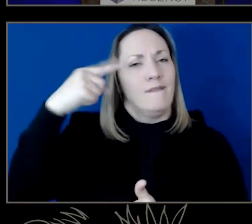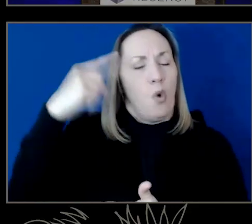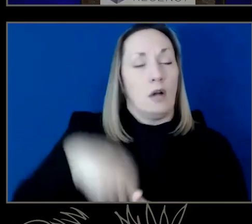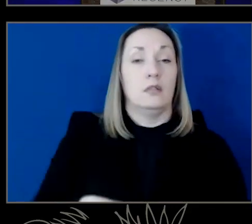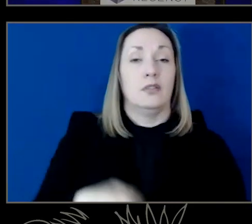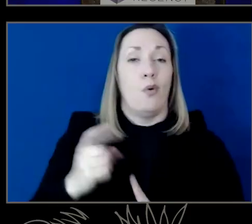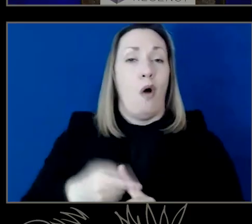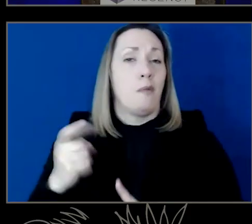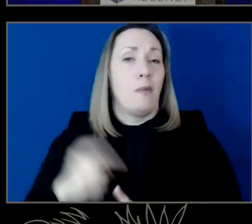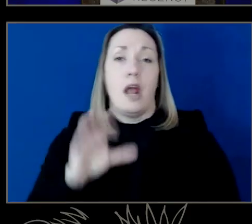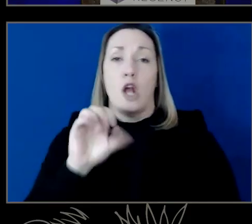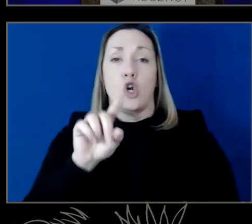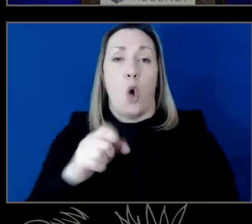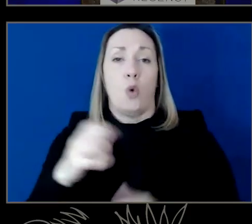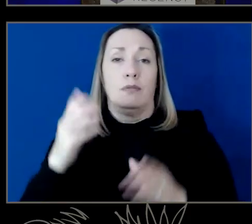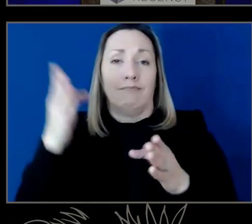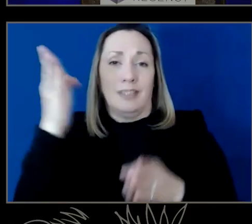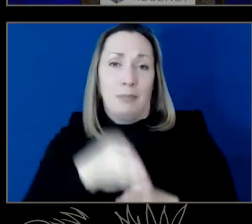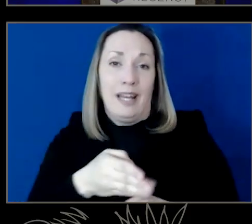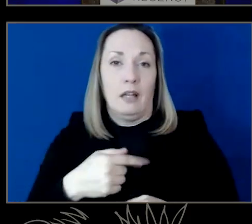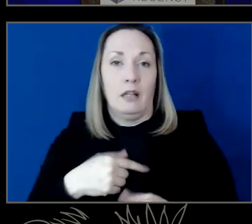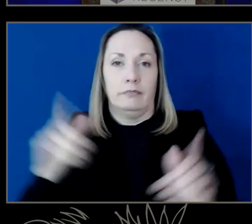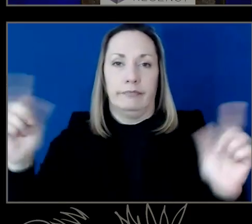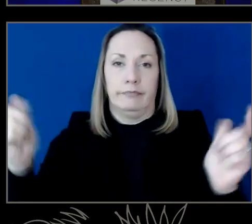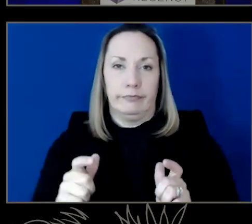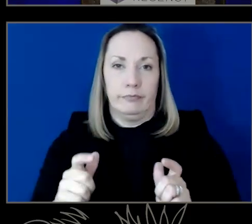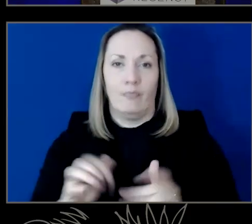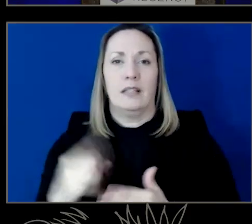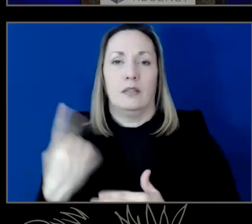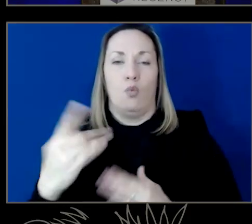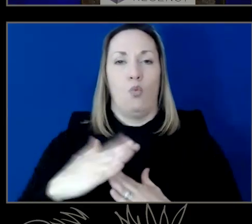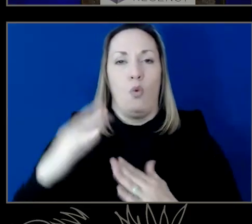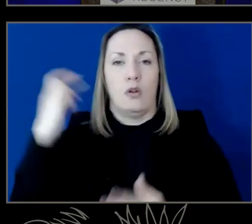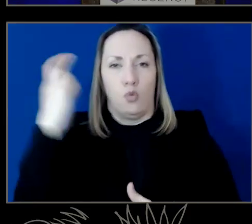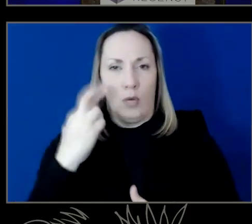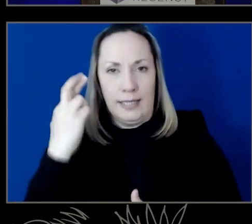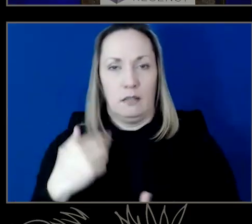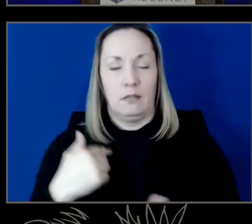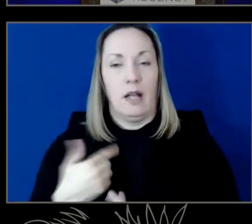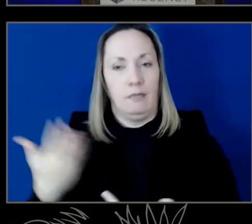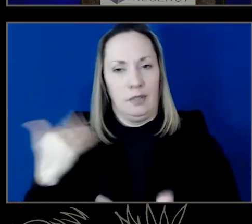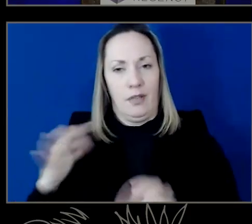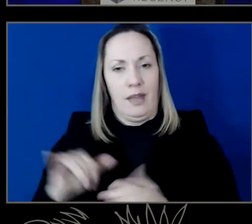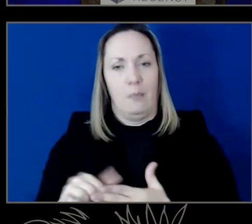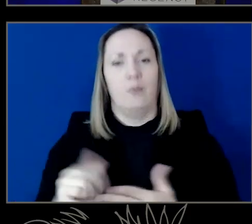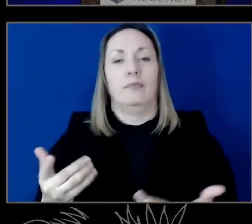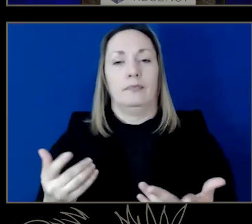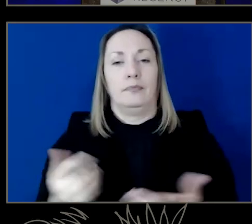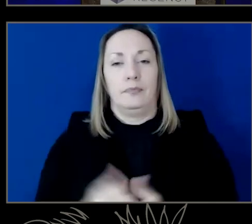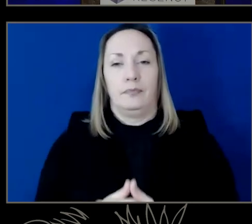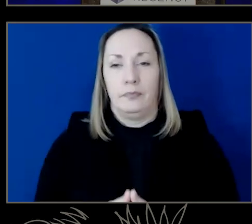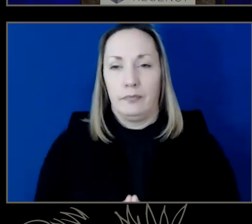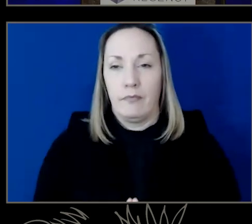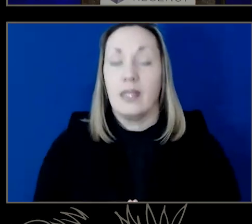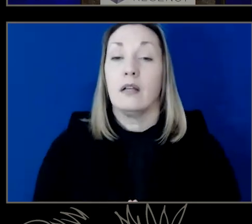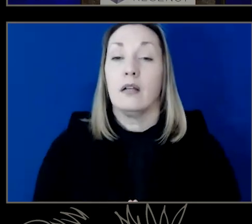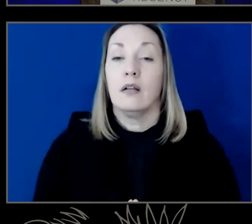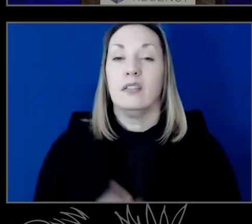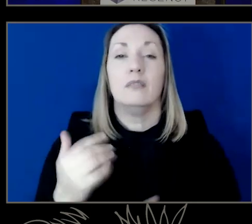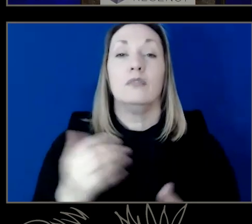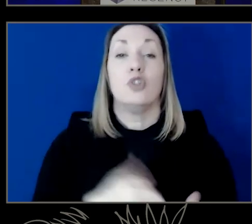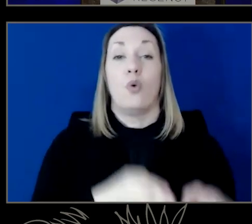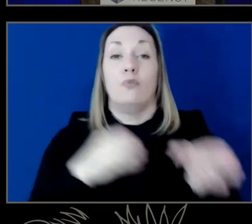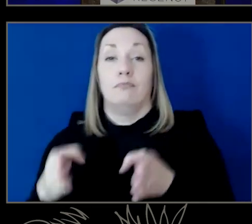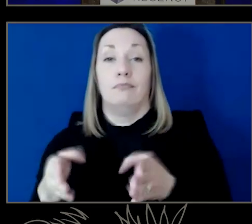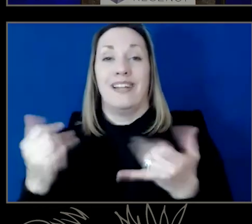code splitting is actually, that to me is like kind of the #1 reason, but it's, I put it at #4 because that was the way I told the story. All right, why does